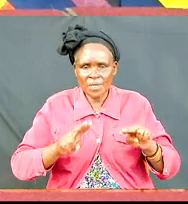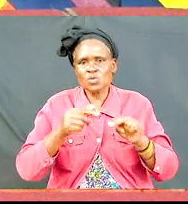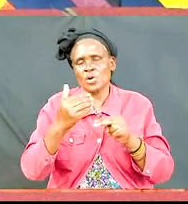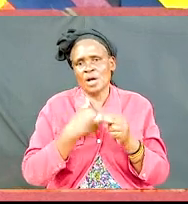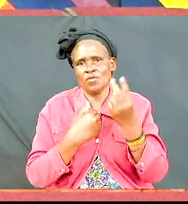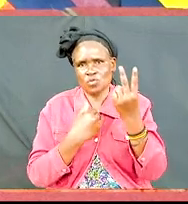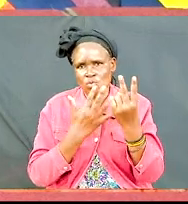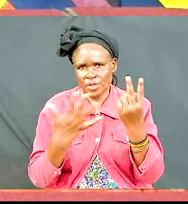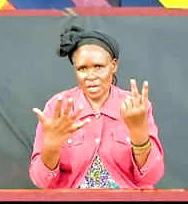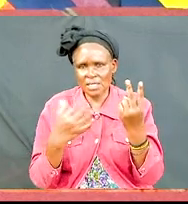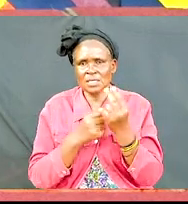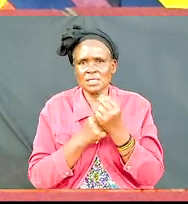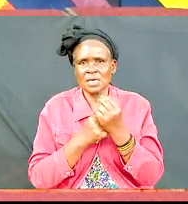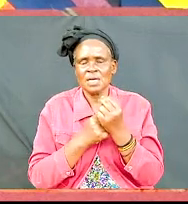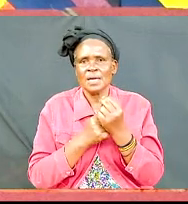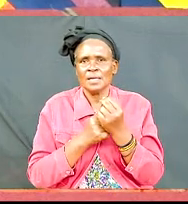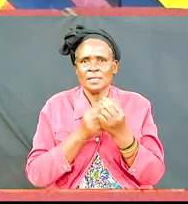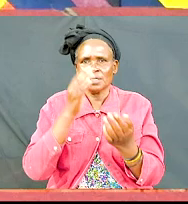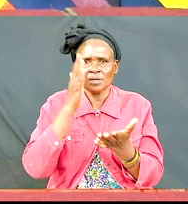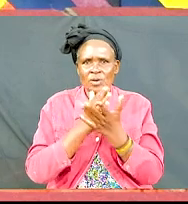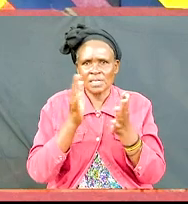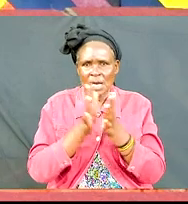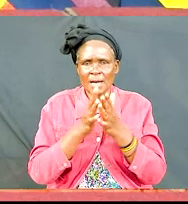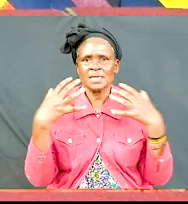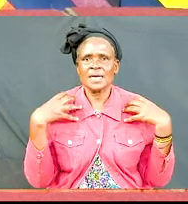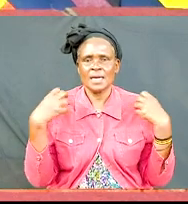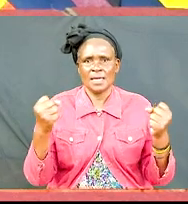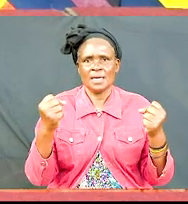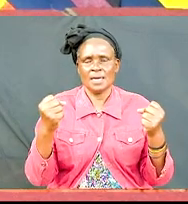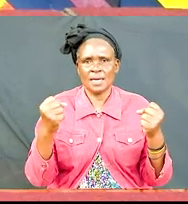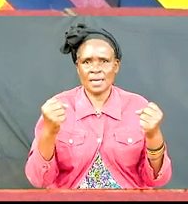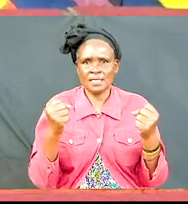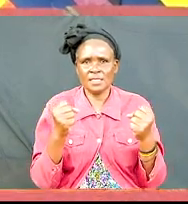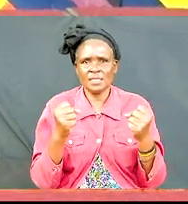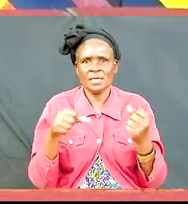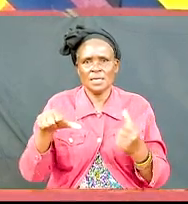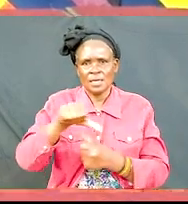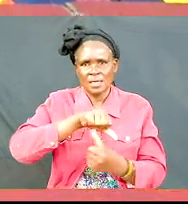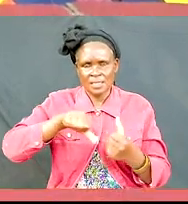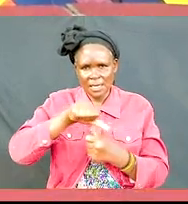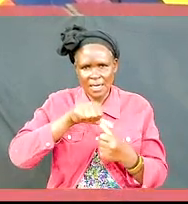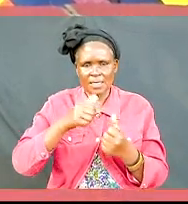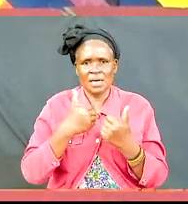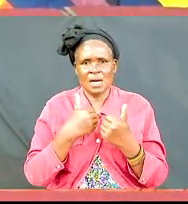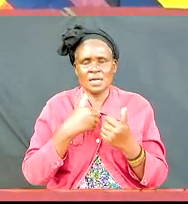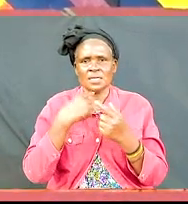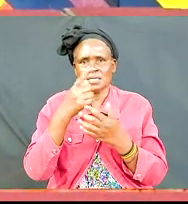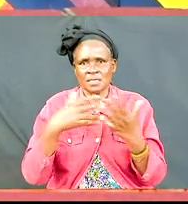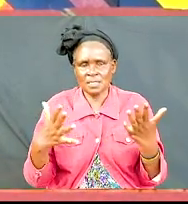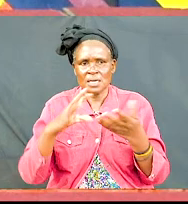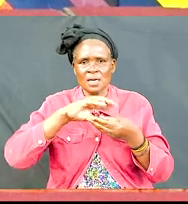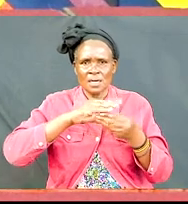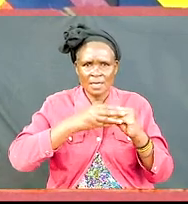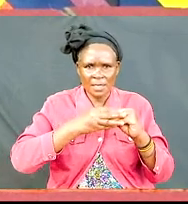elements: tranquility and energy, silence and turbulence,